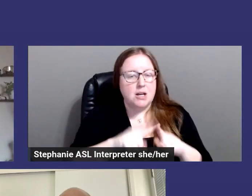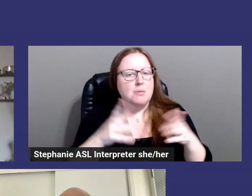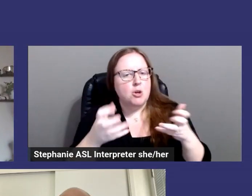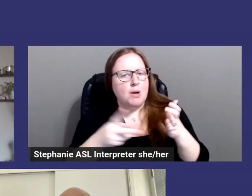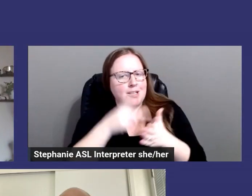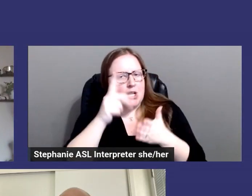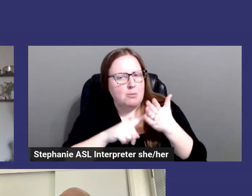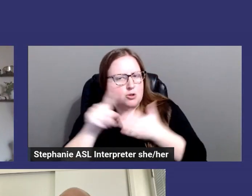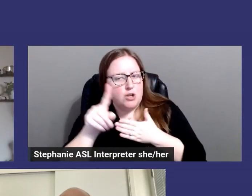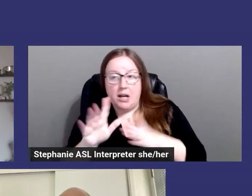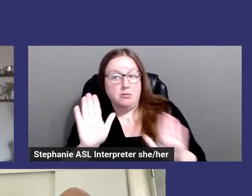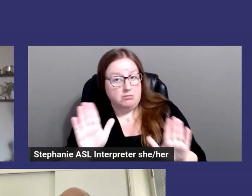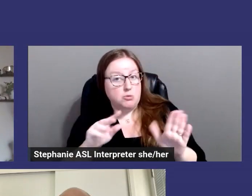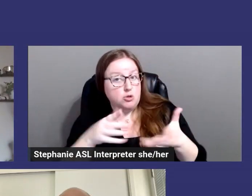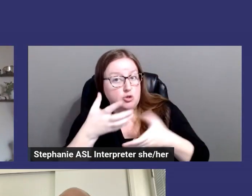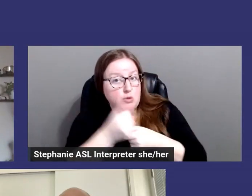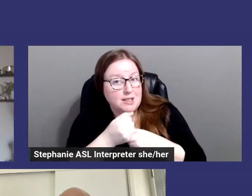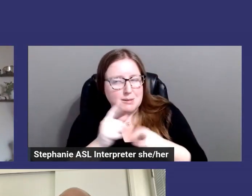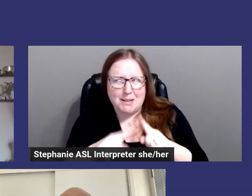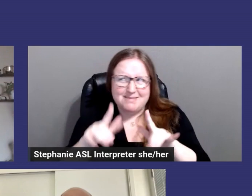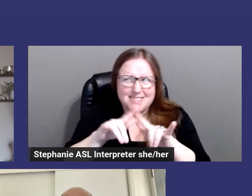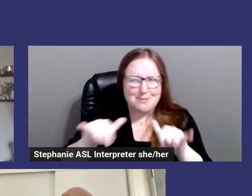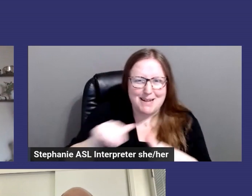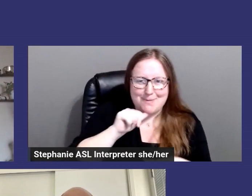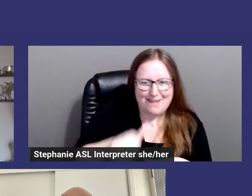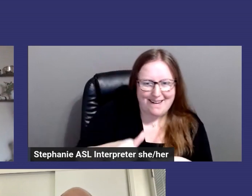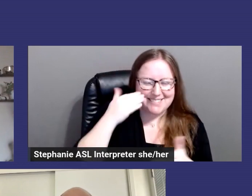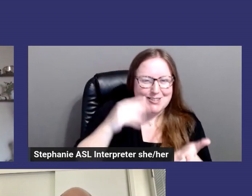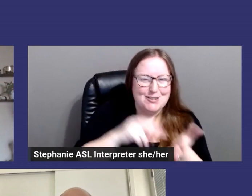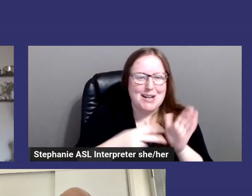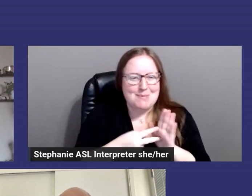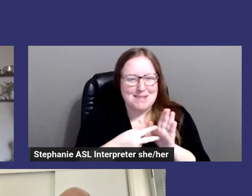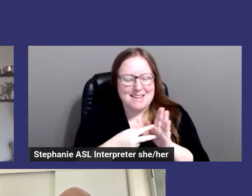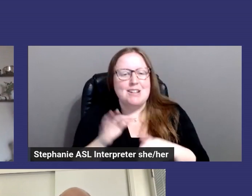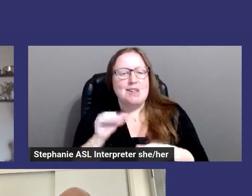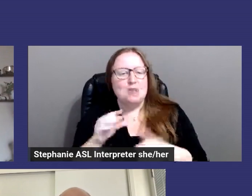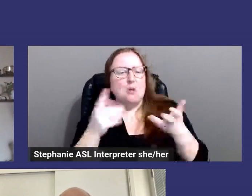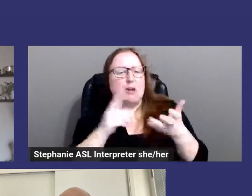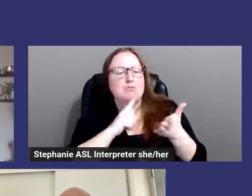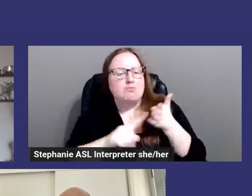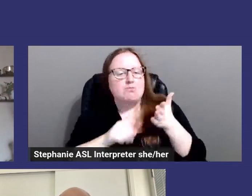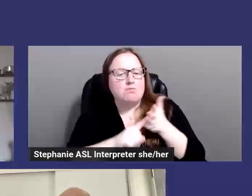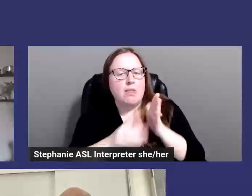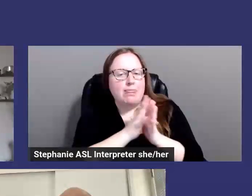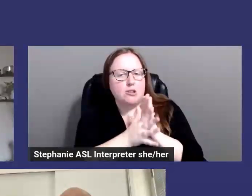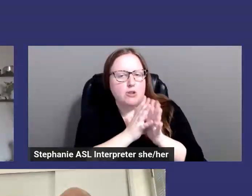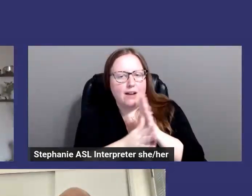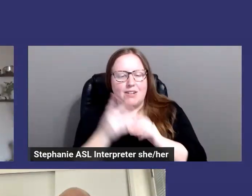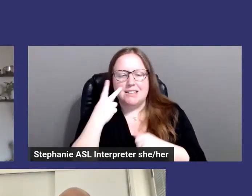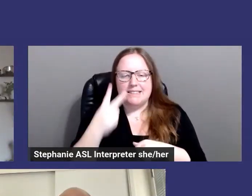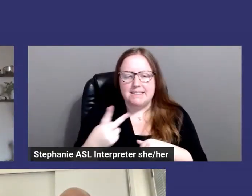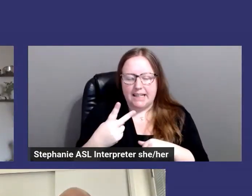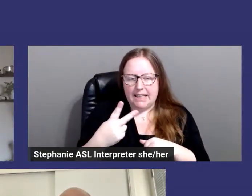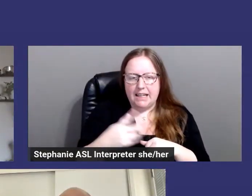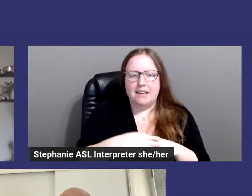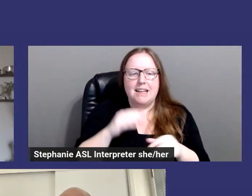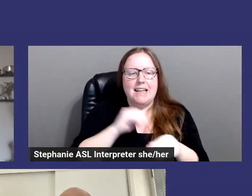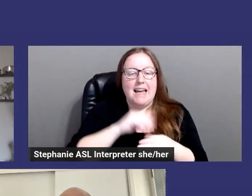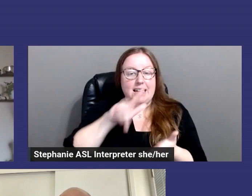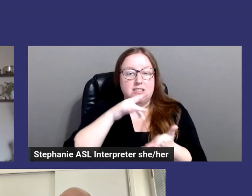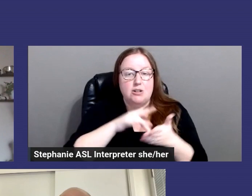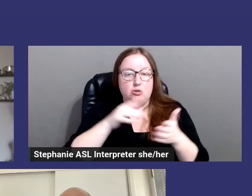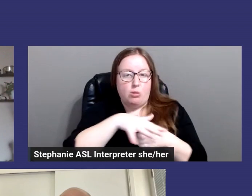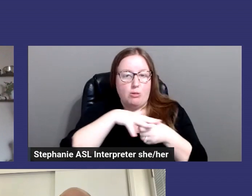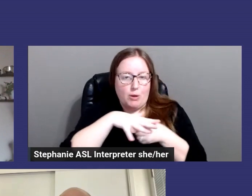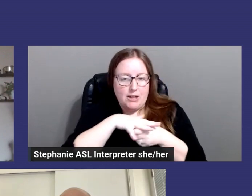check them. It's not that you don't trust them, but you kind of don't. And so you want to inspect the traffic as it comes in and comes out in a centralized fashion, instead of